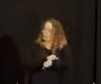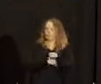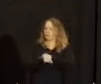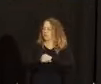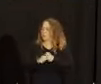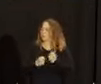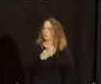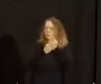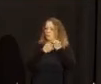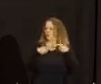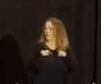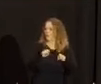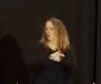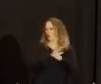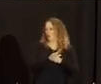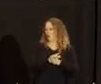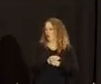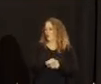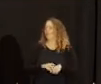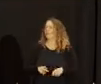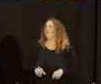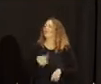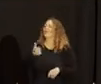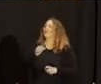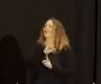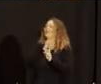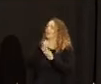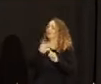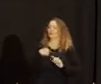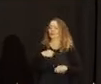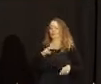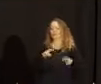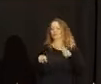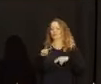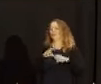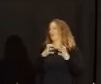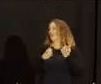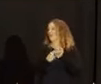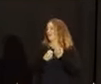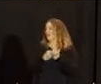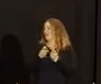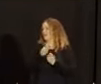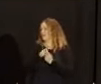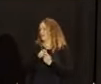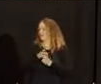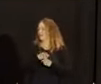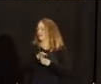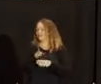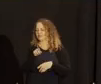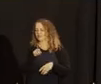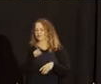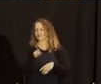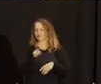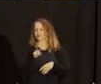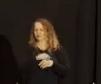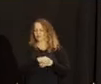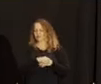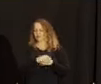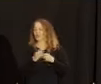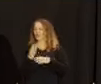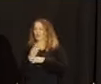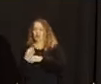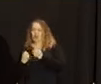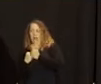The other place where we have done a lot of advocacy, and particularly seen a lot of shared advocacy